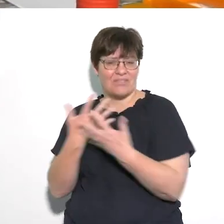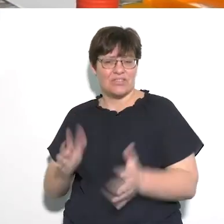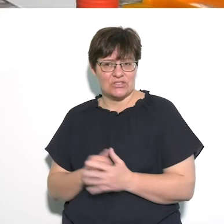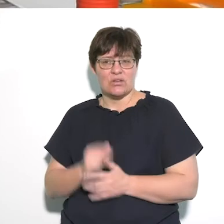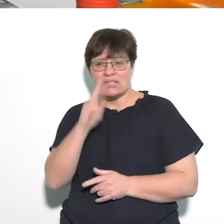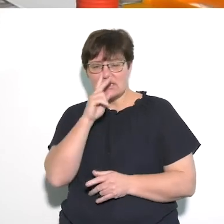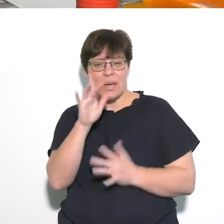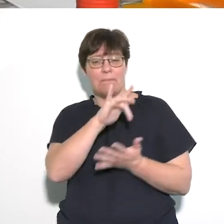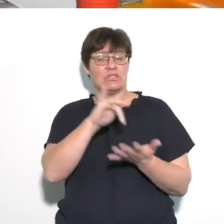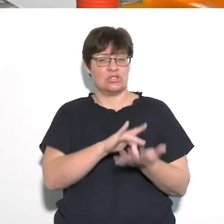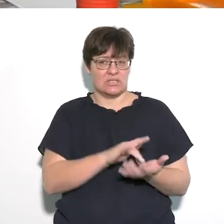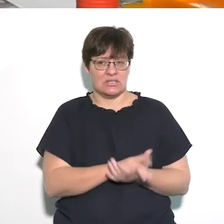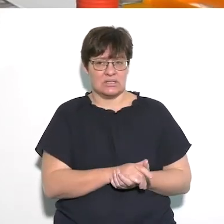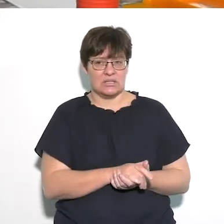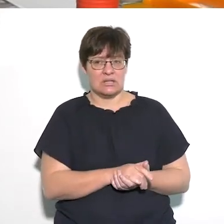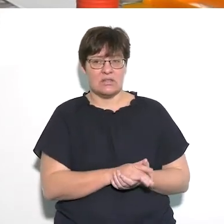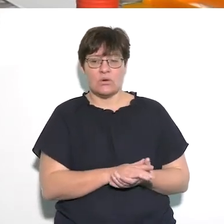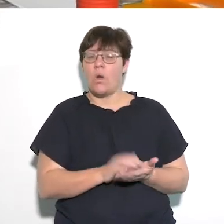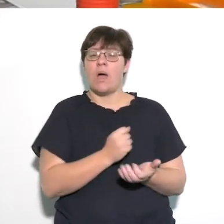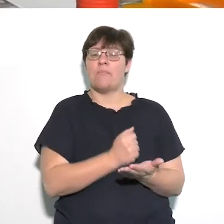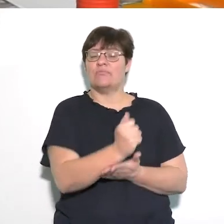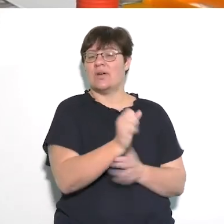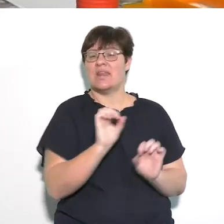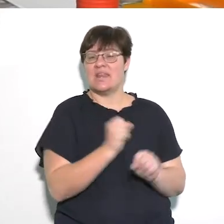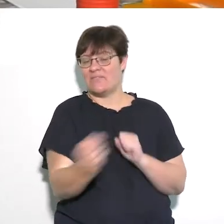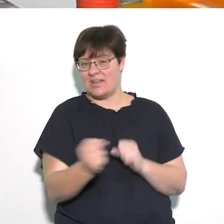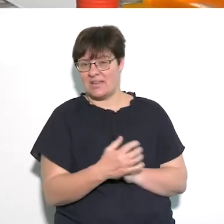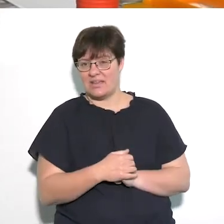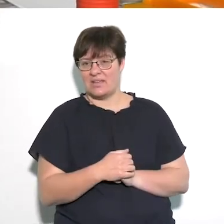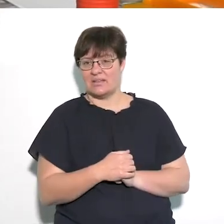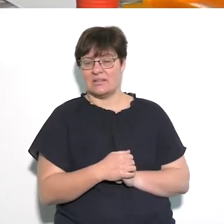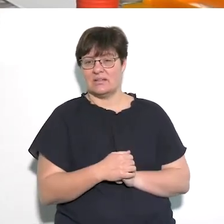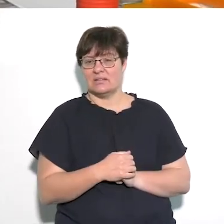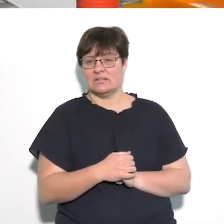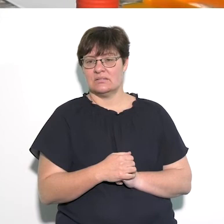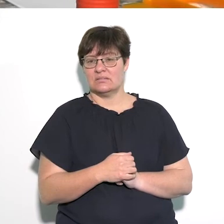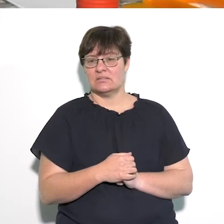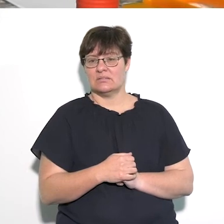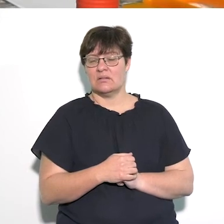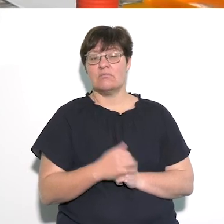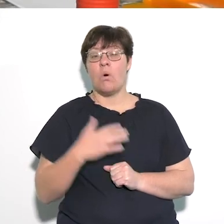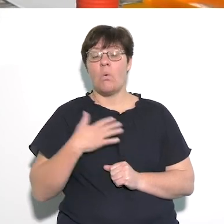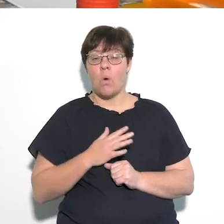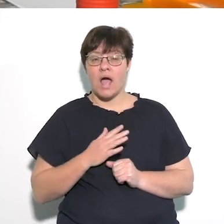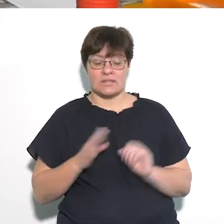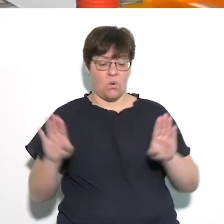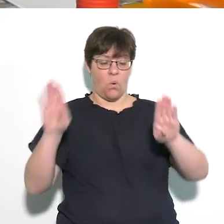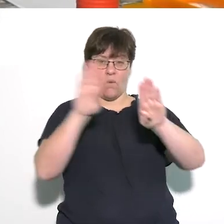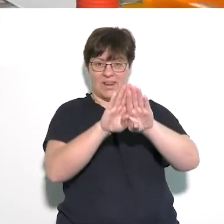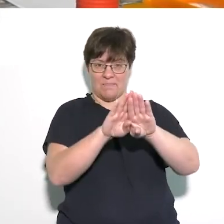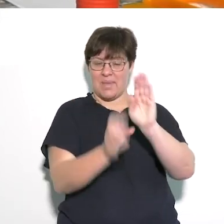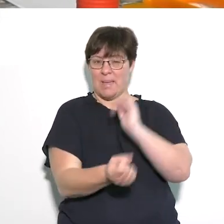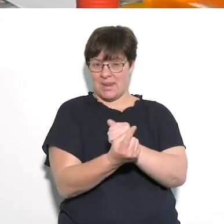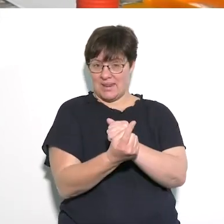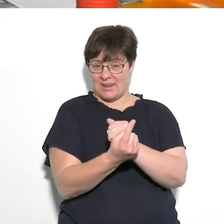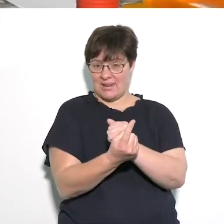at positioning. When you position, and that's why I didn't stick them down, when you look at positioning, you want that overlapping to